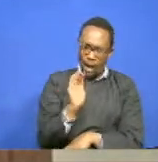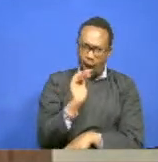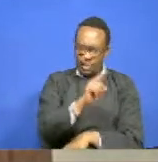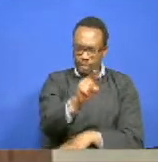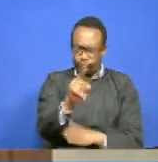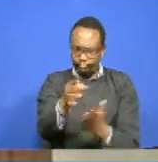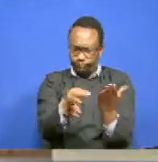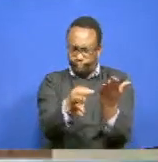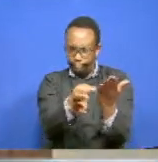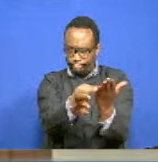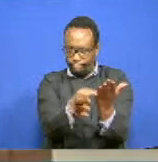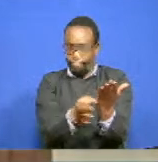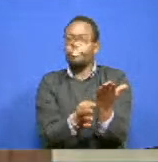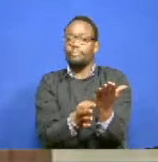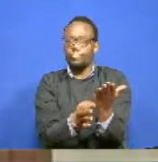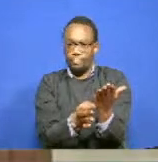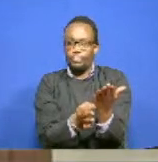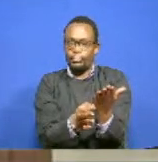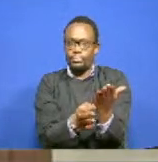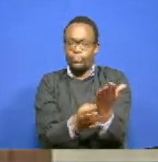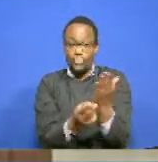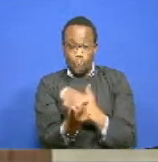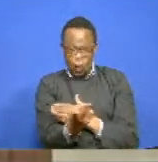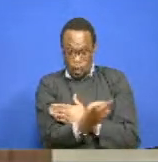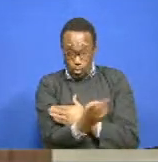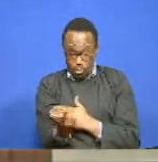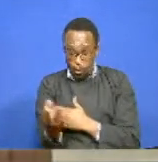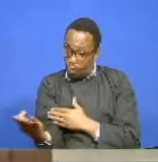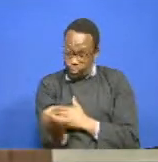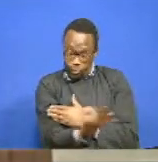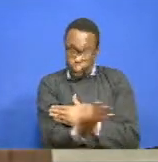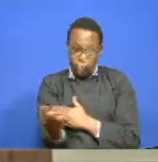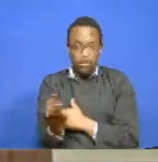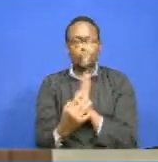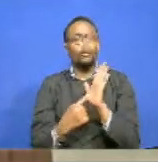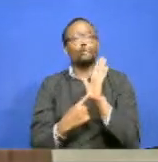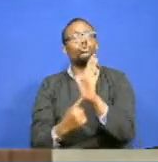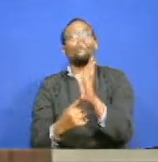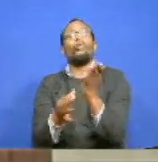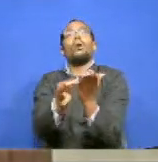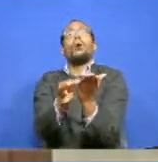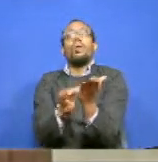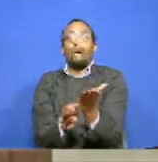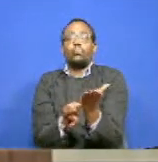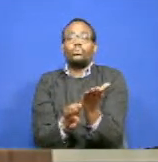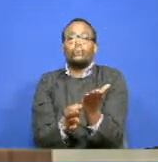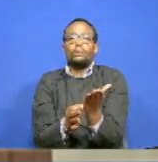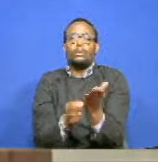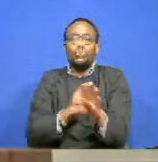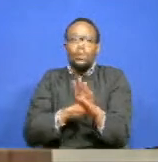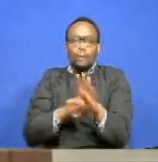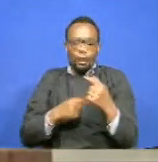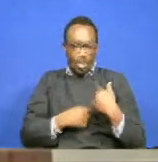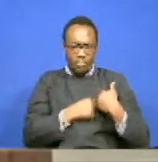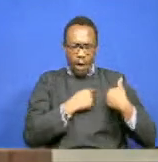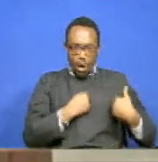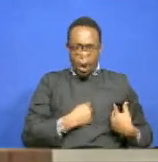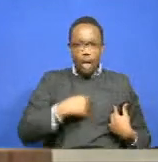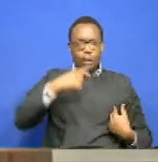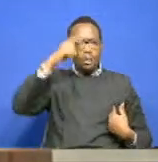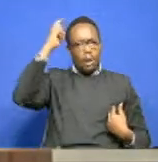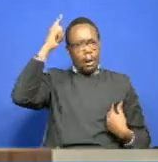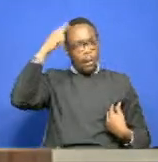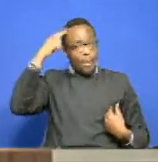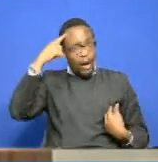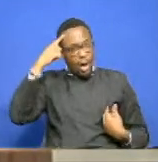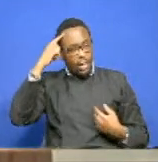accountability, and these people showed how they were accountable to it. When the heart and the mind resources are